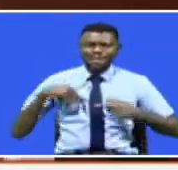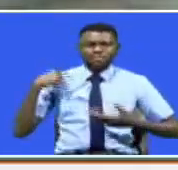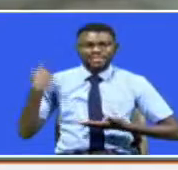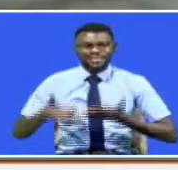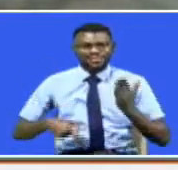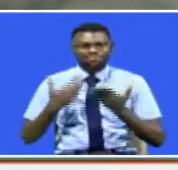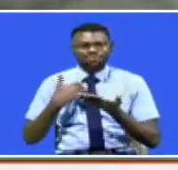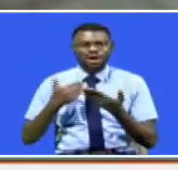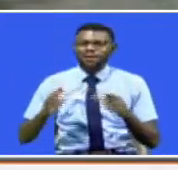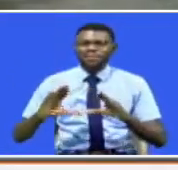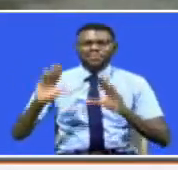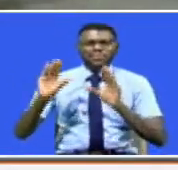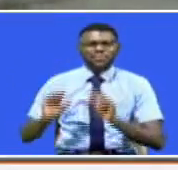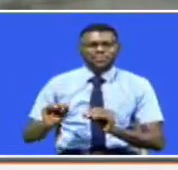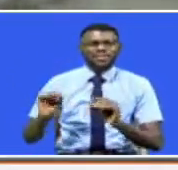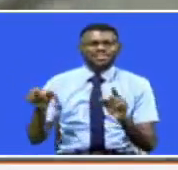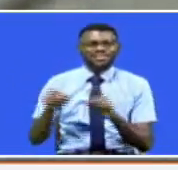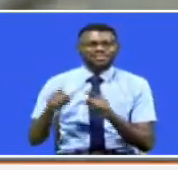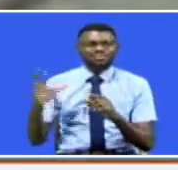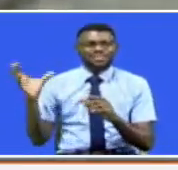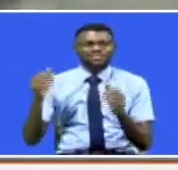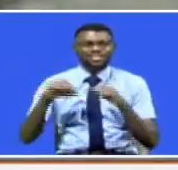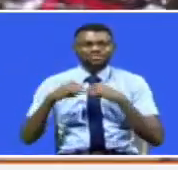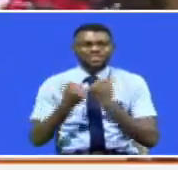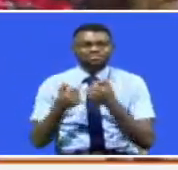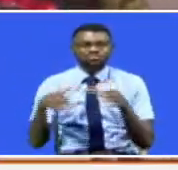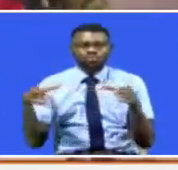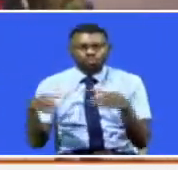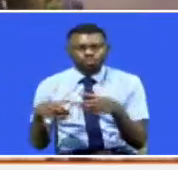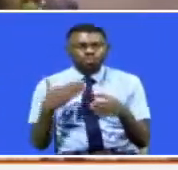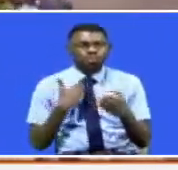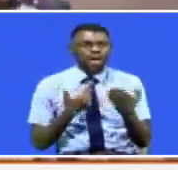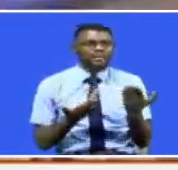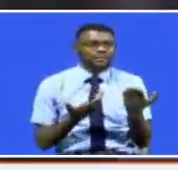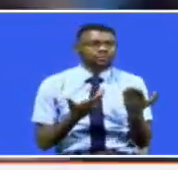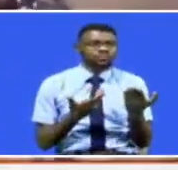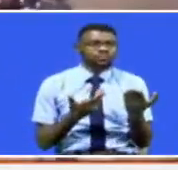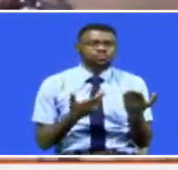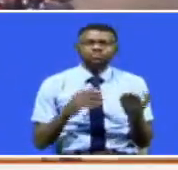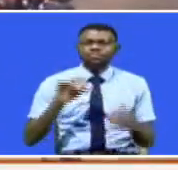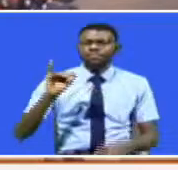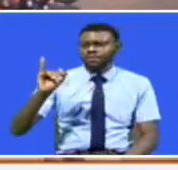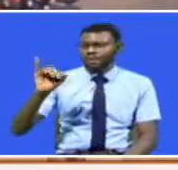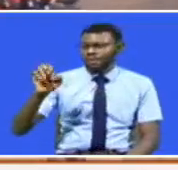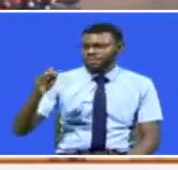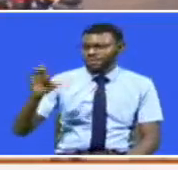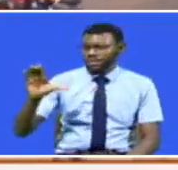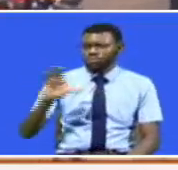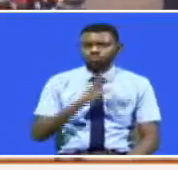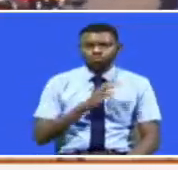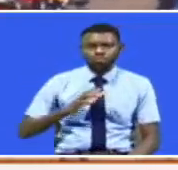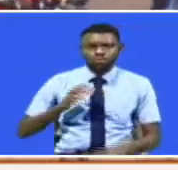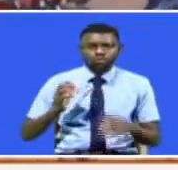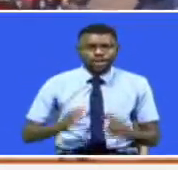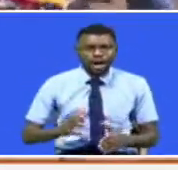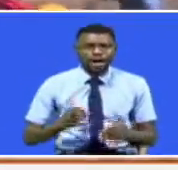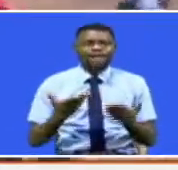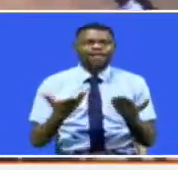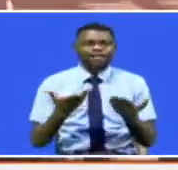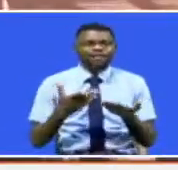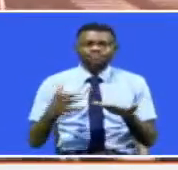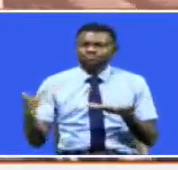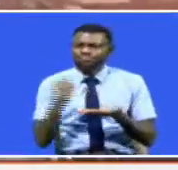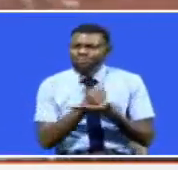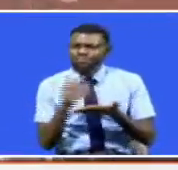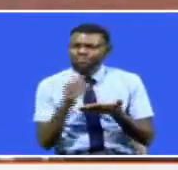come down. Civil societies are also pushing for constitution of IEBC commissioners for the Independent Electoral and Boundaries